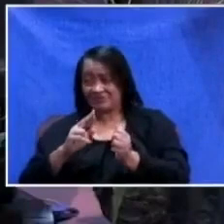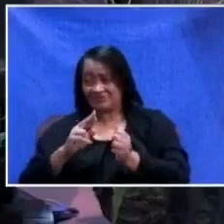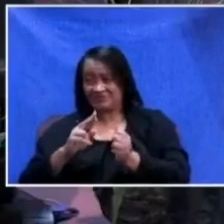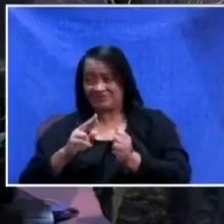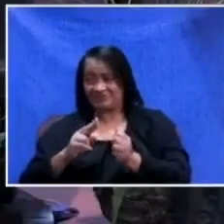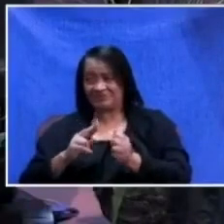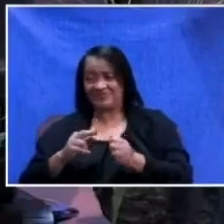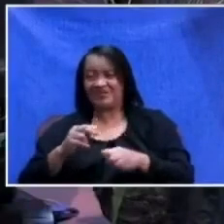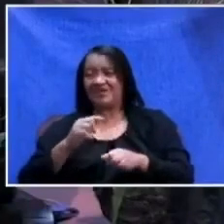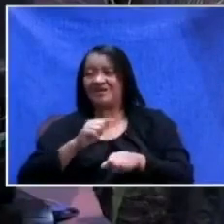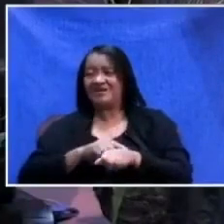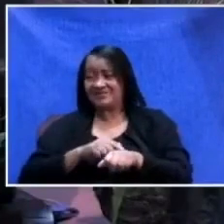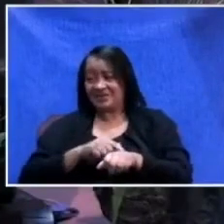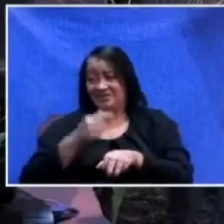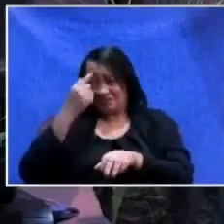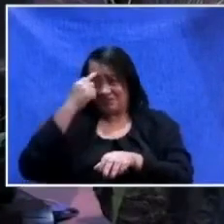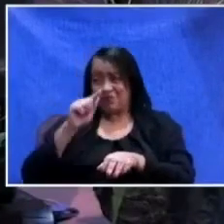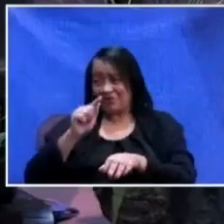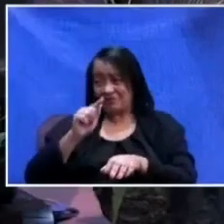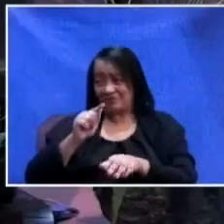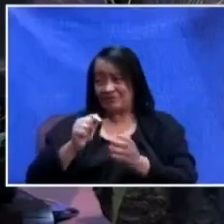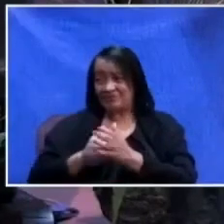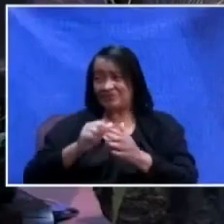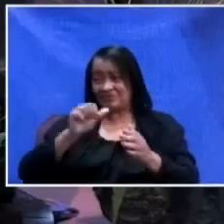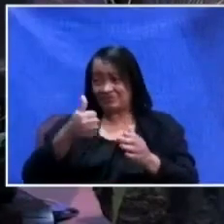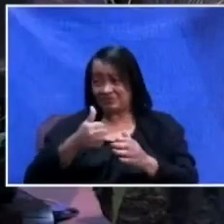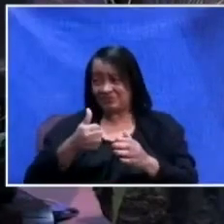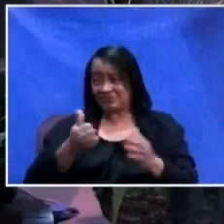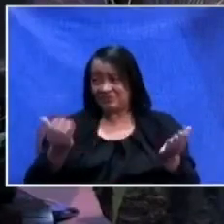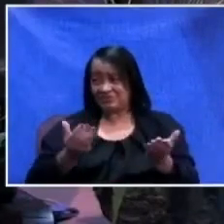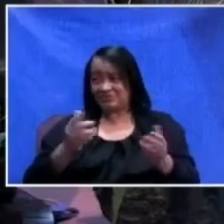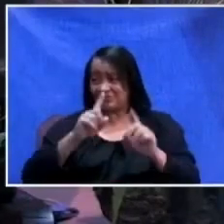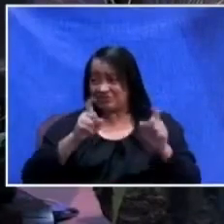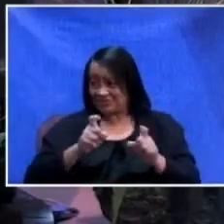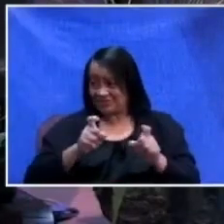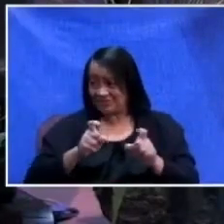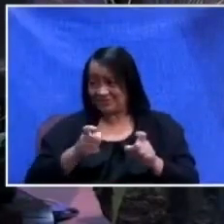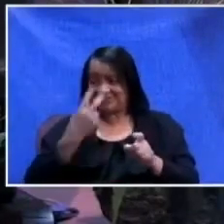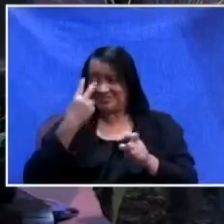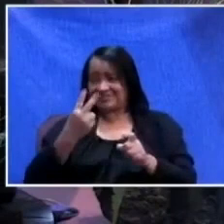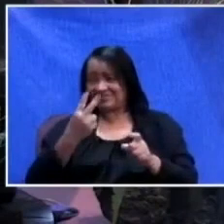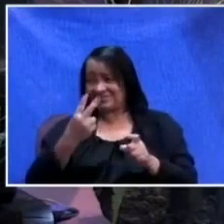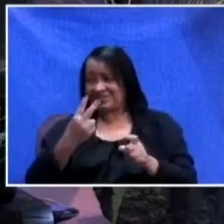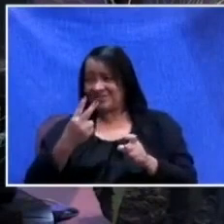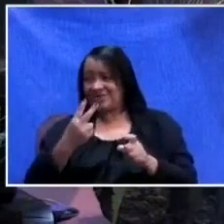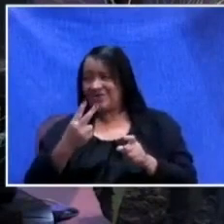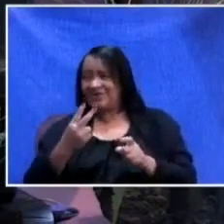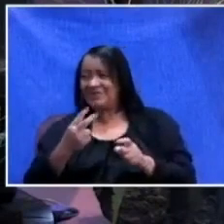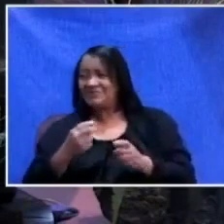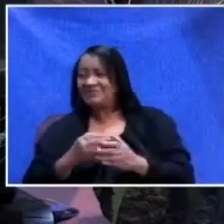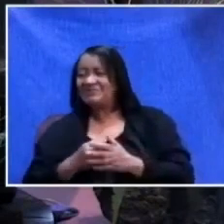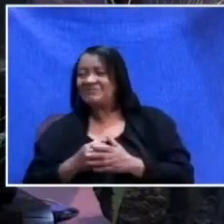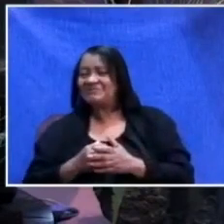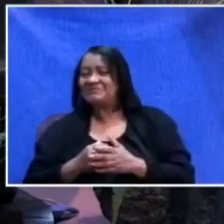All right, we have time for another. Here's another question. Let's see here. Let's draw one.